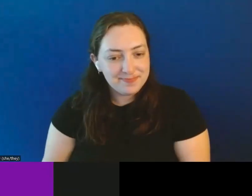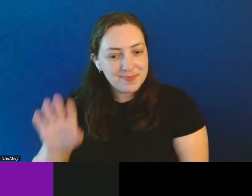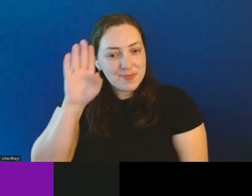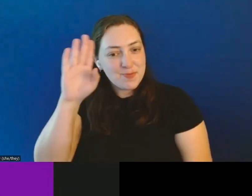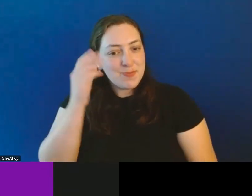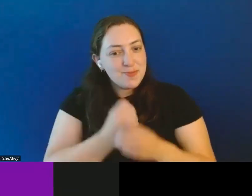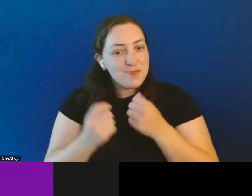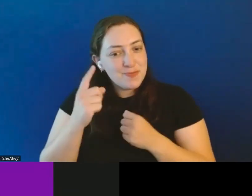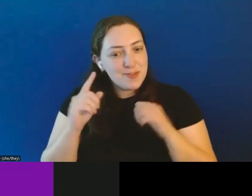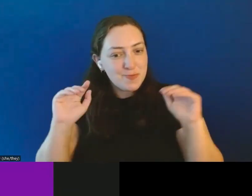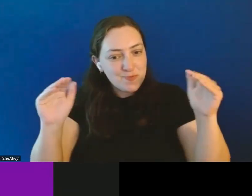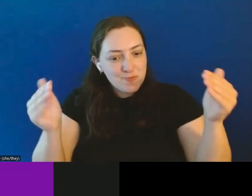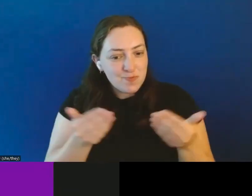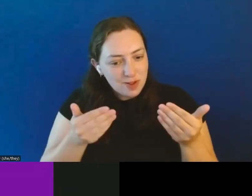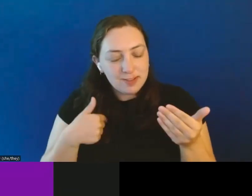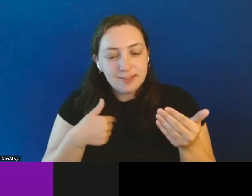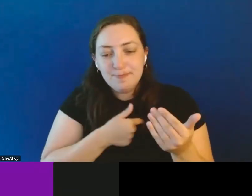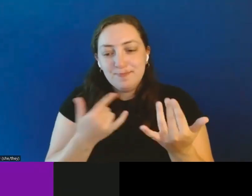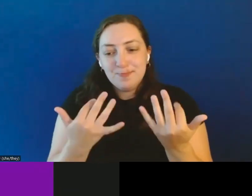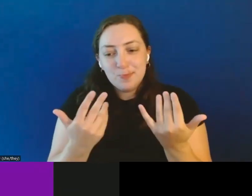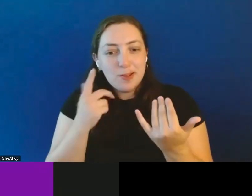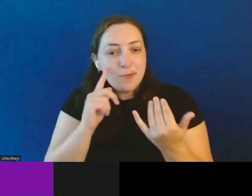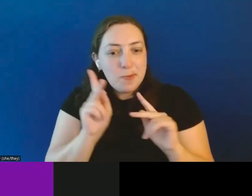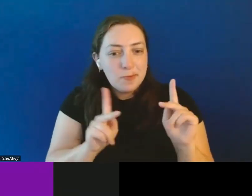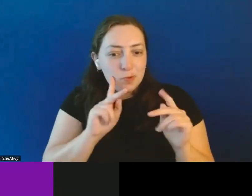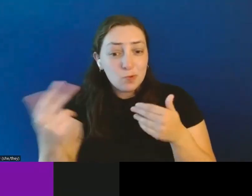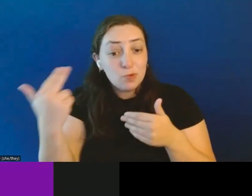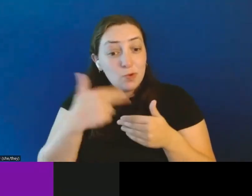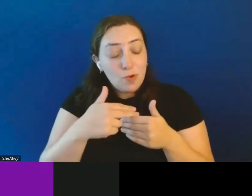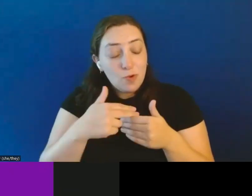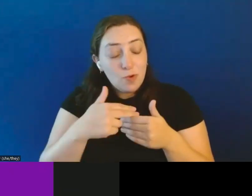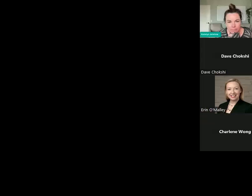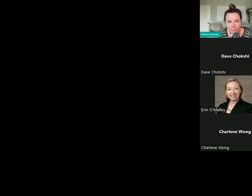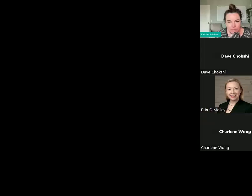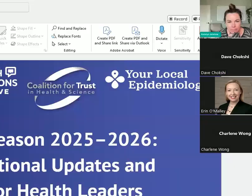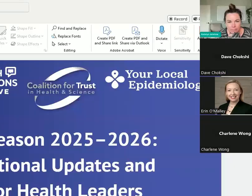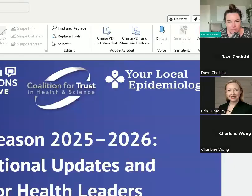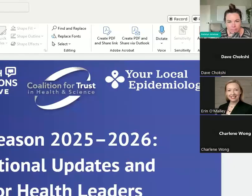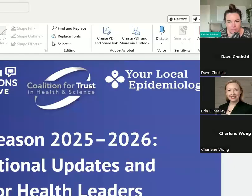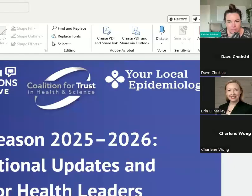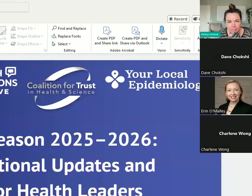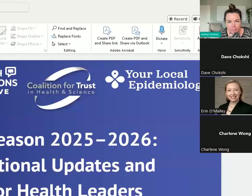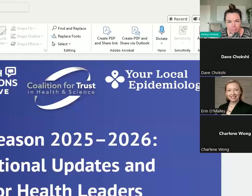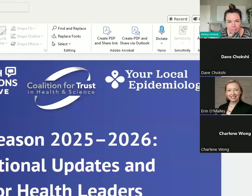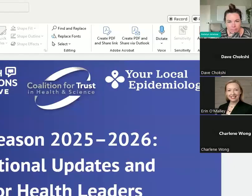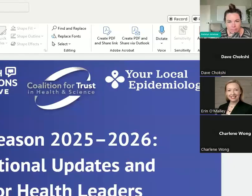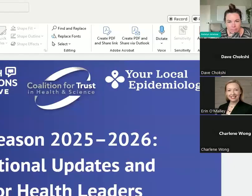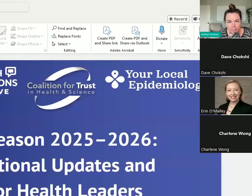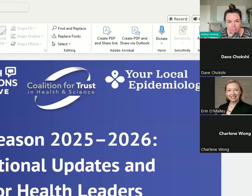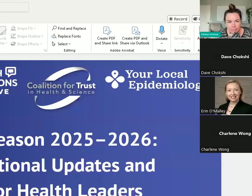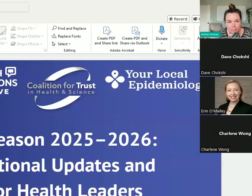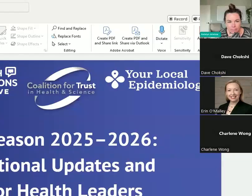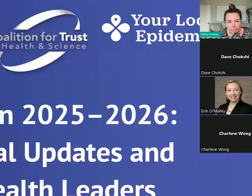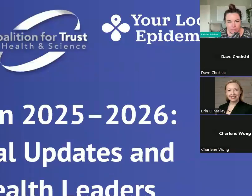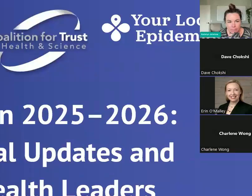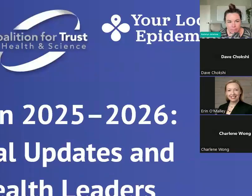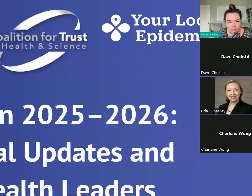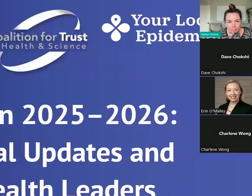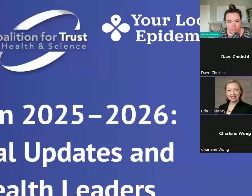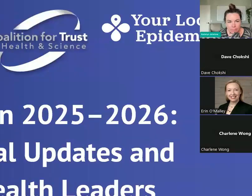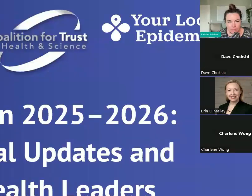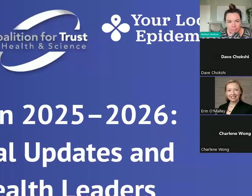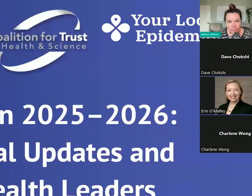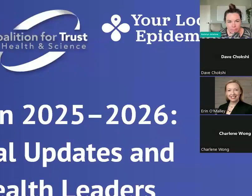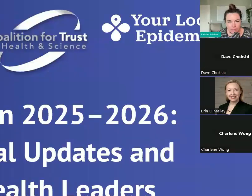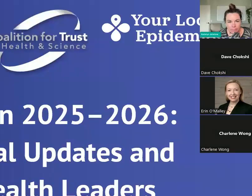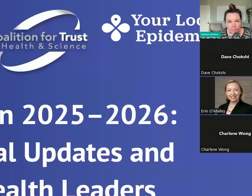welcome. We'll give folks a few more moments to join, and then just at a couple of minutes past the hour, we will get started.